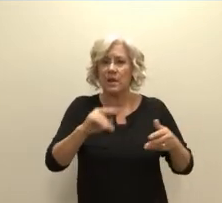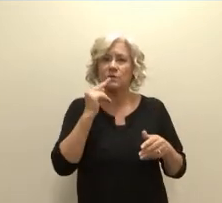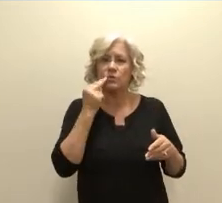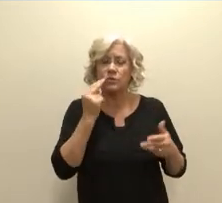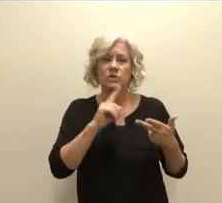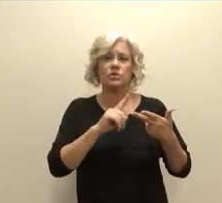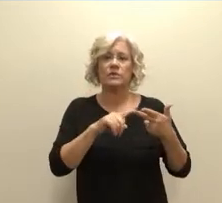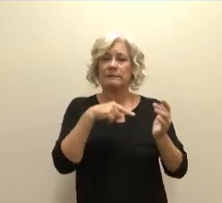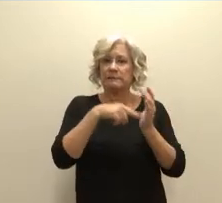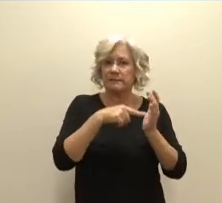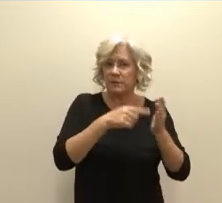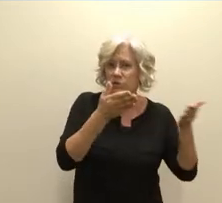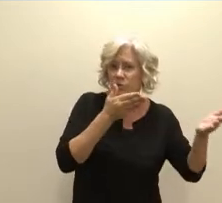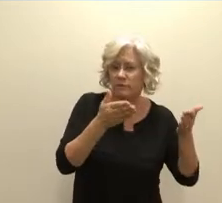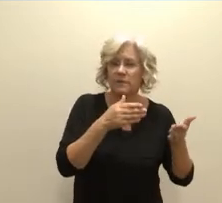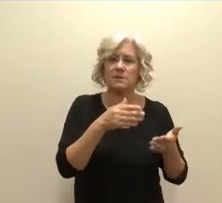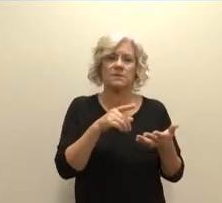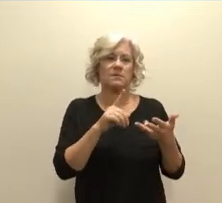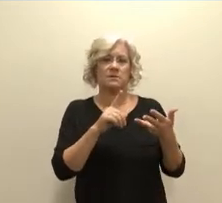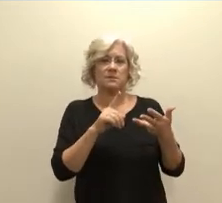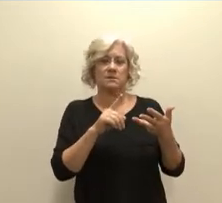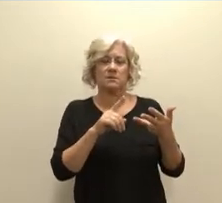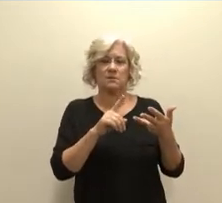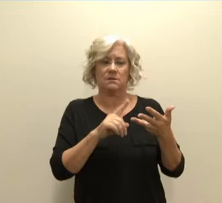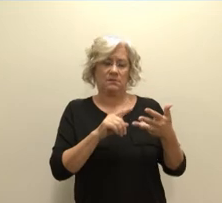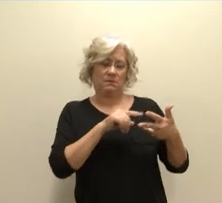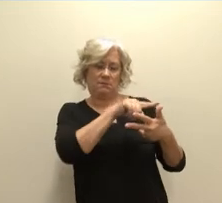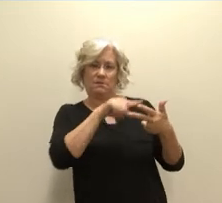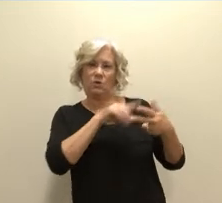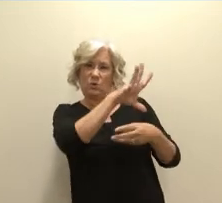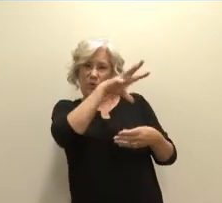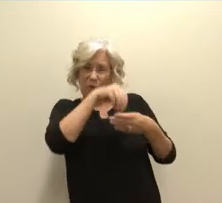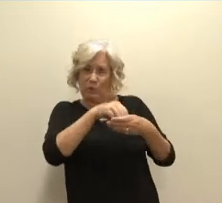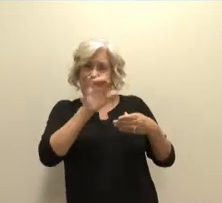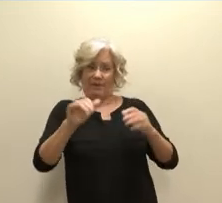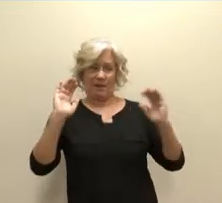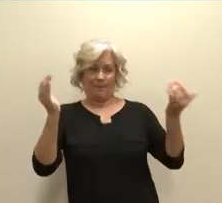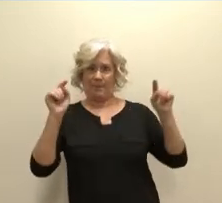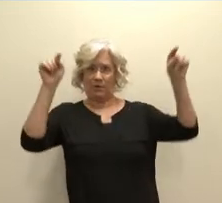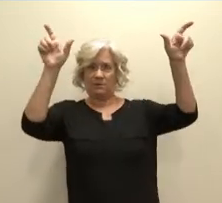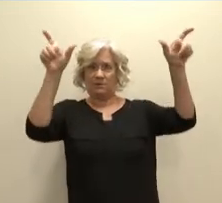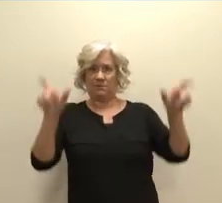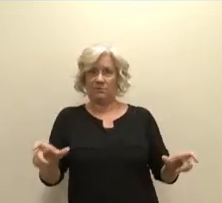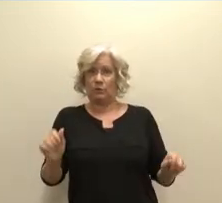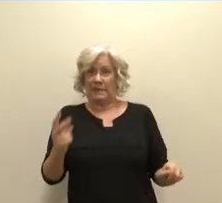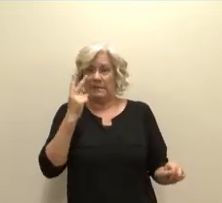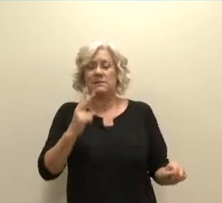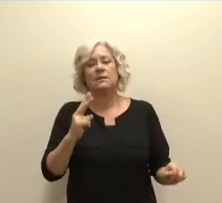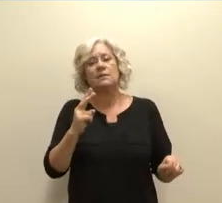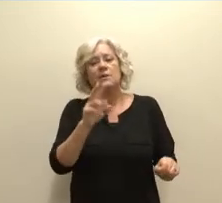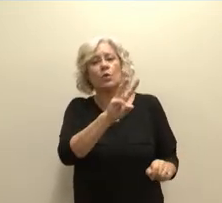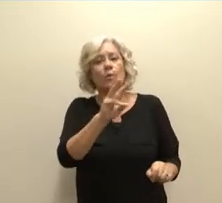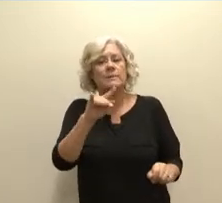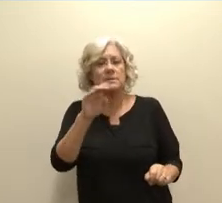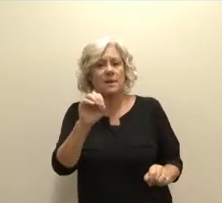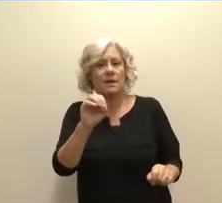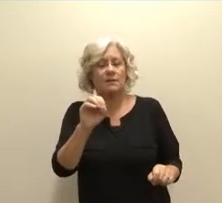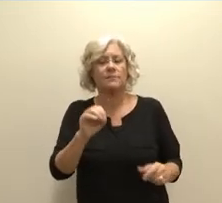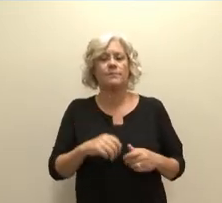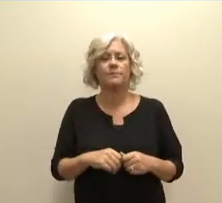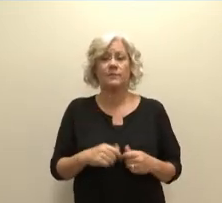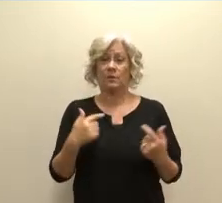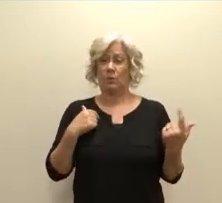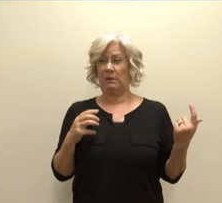and the debt service fund. As I said, those are included in that comparison chart that you can find on our website. Our